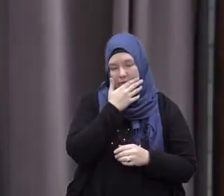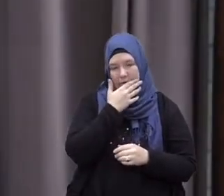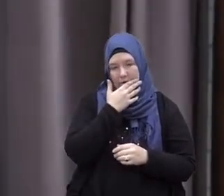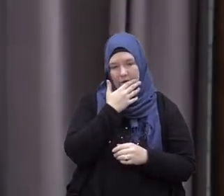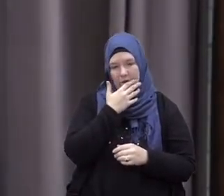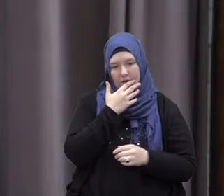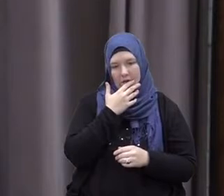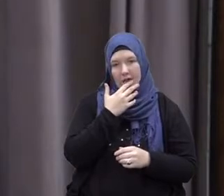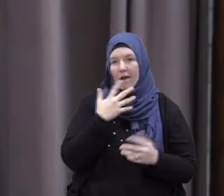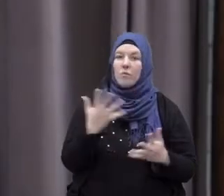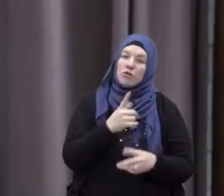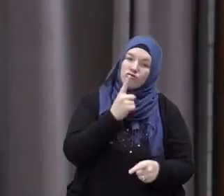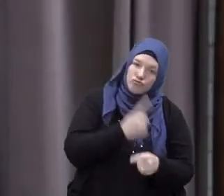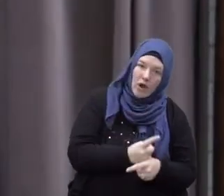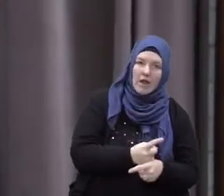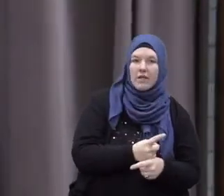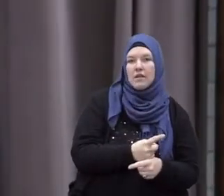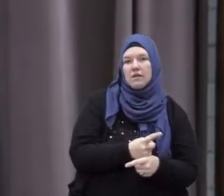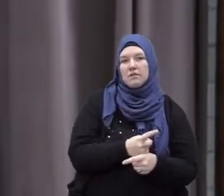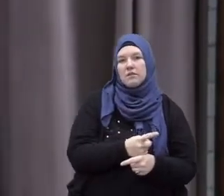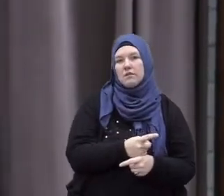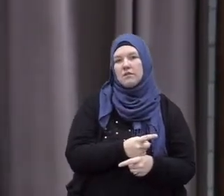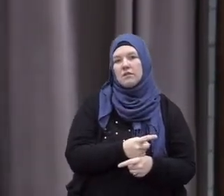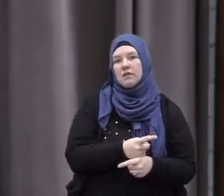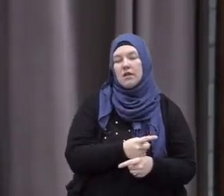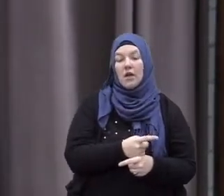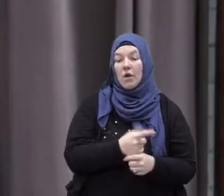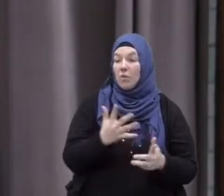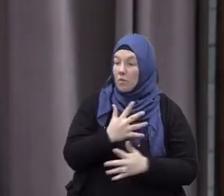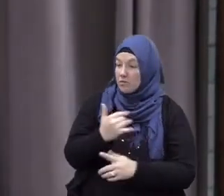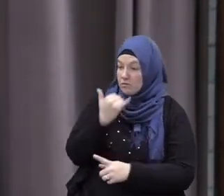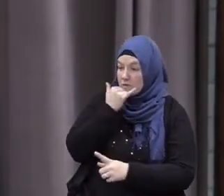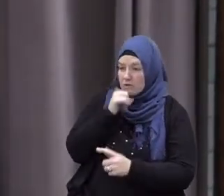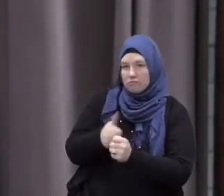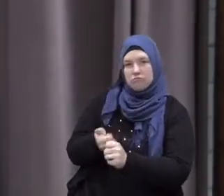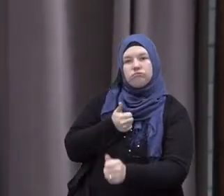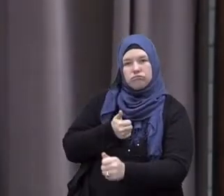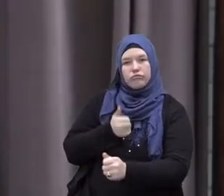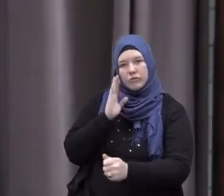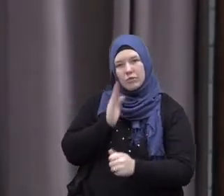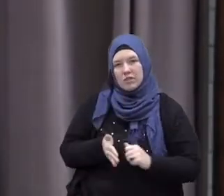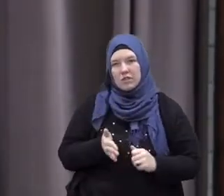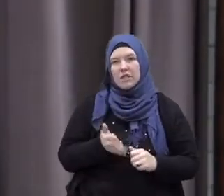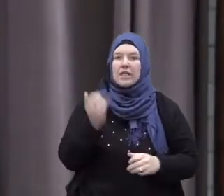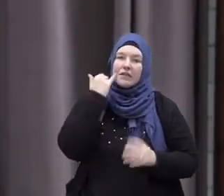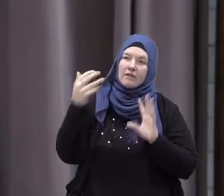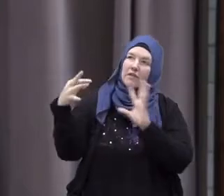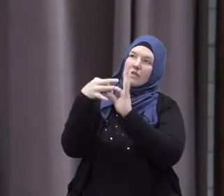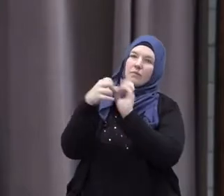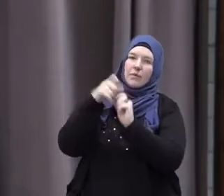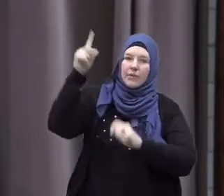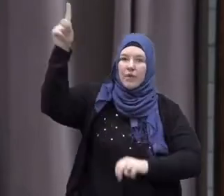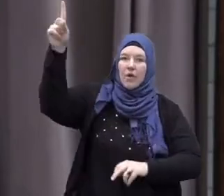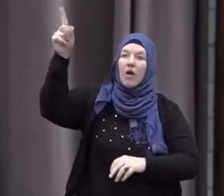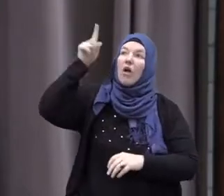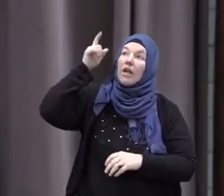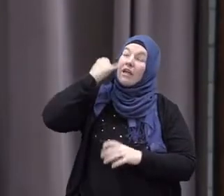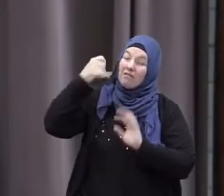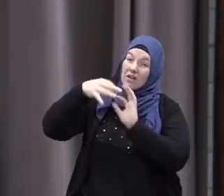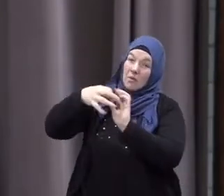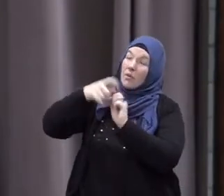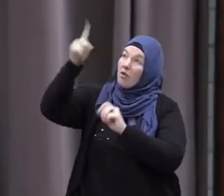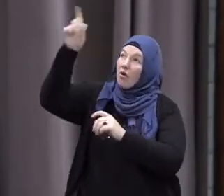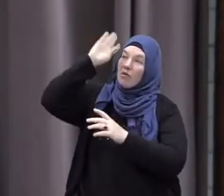falsehood. What is right, you will see it as right. And what is wrong, you will see it as wrong. Not only that, it will give